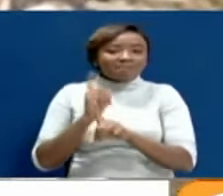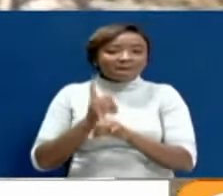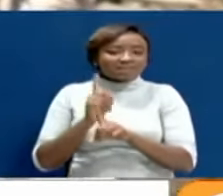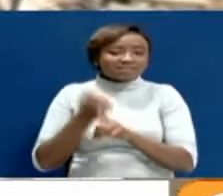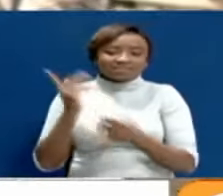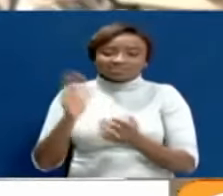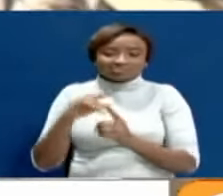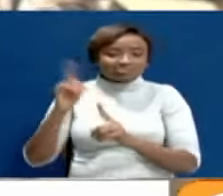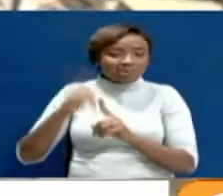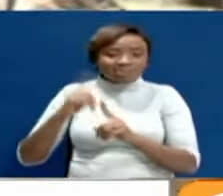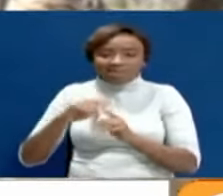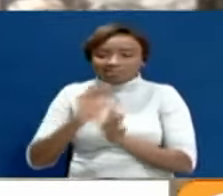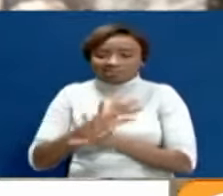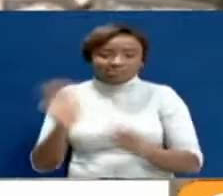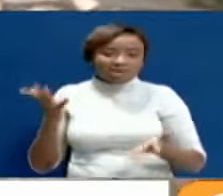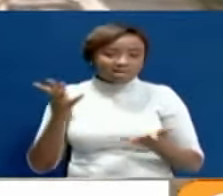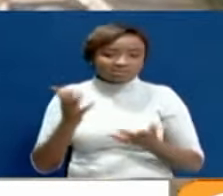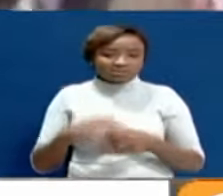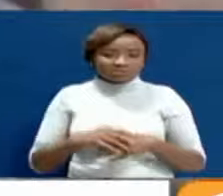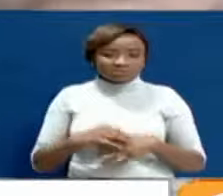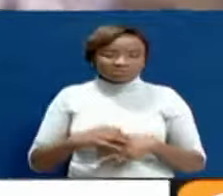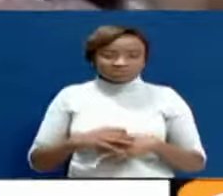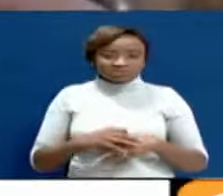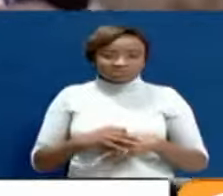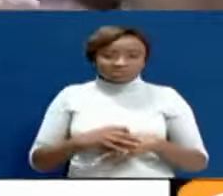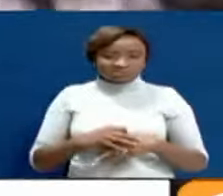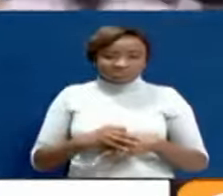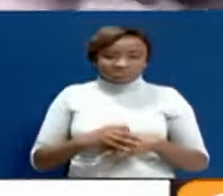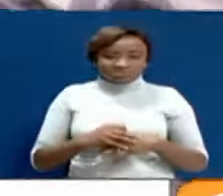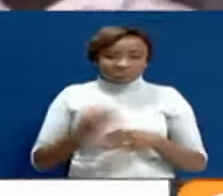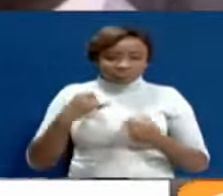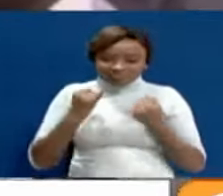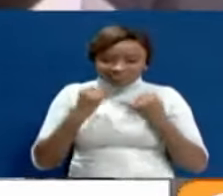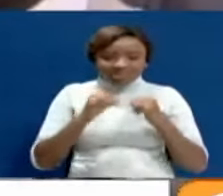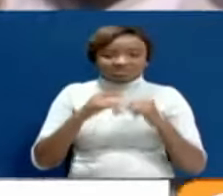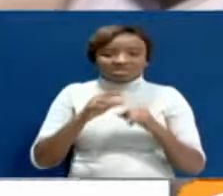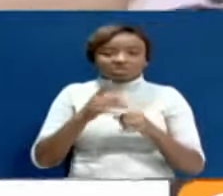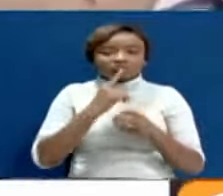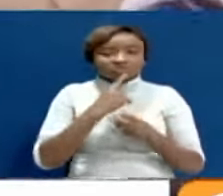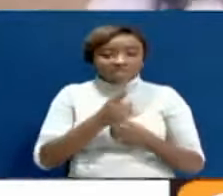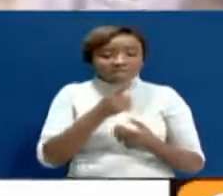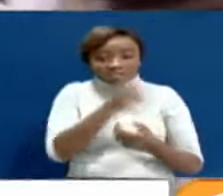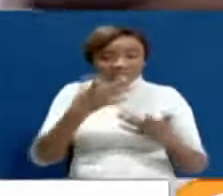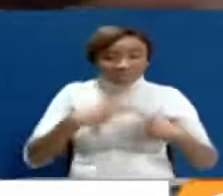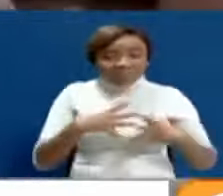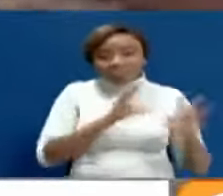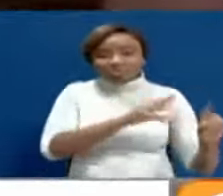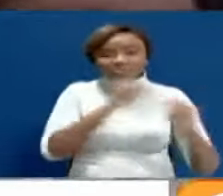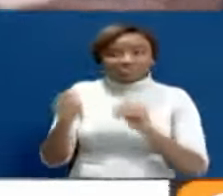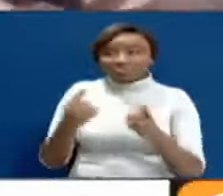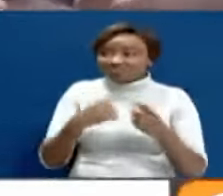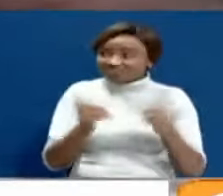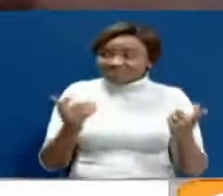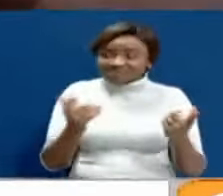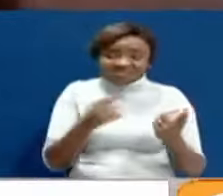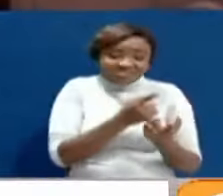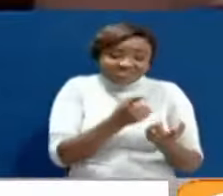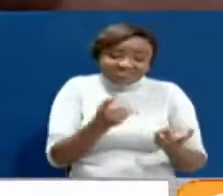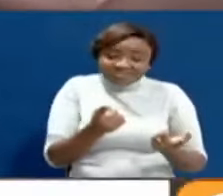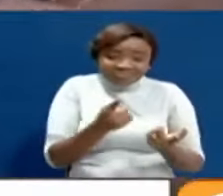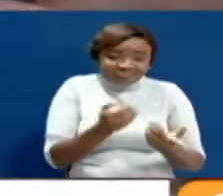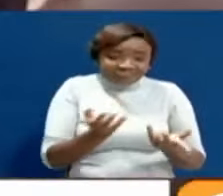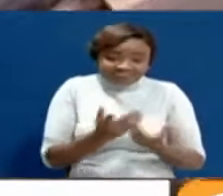built along or on top of the pipeline. We have been trying to remove them, but unfortunately, we